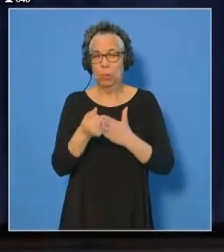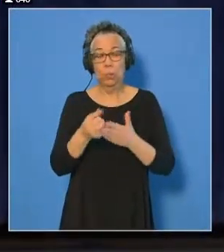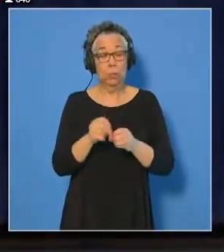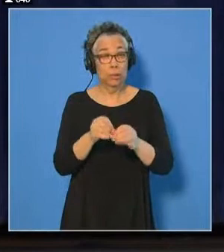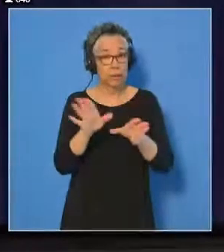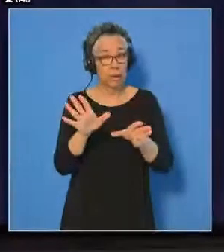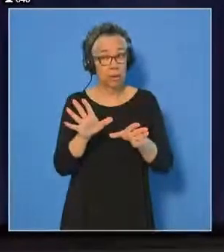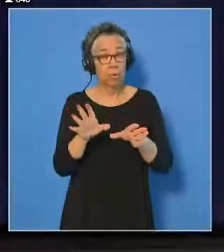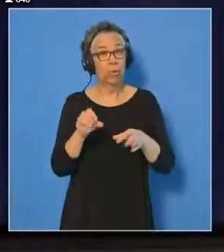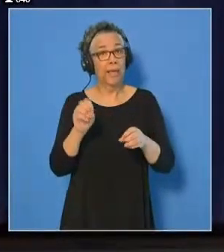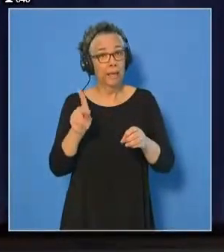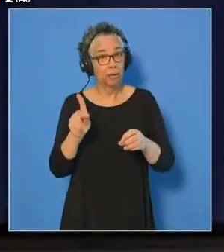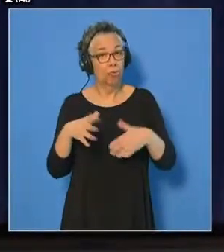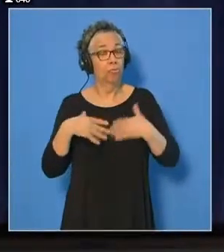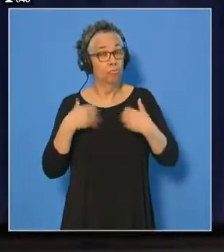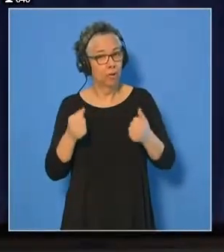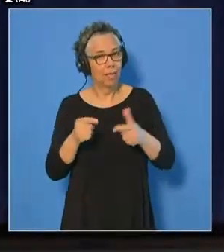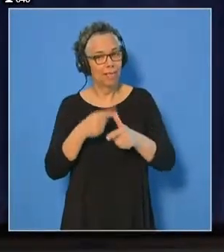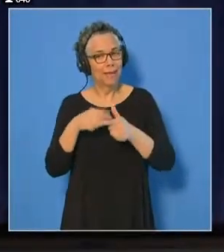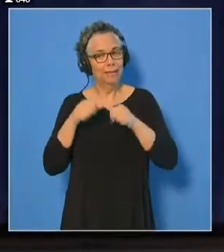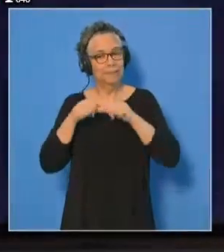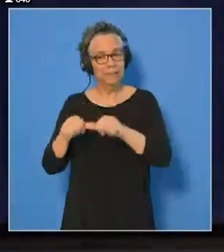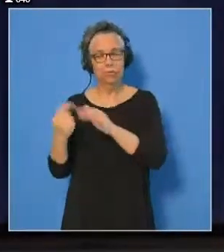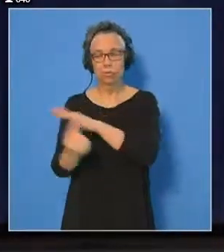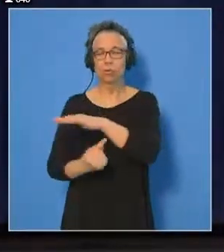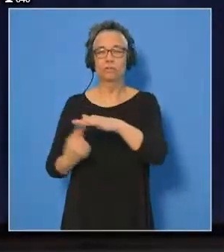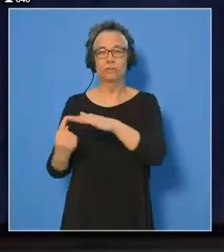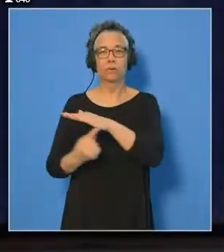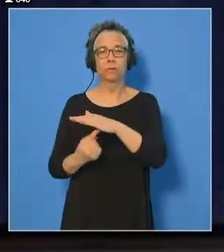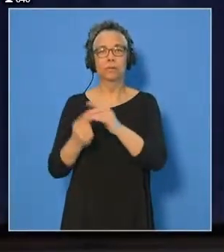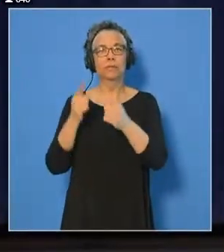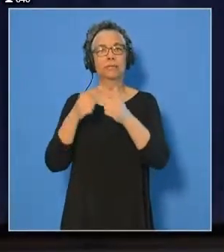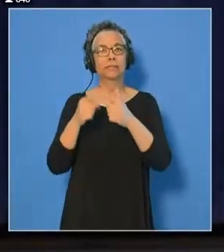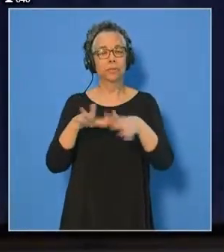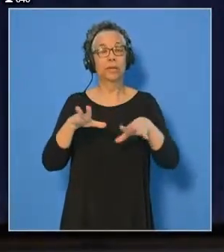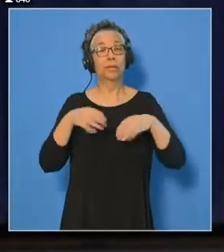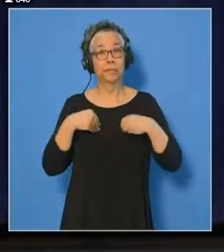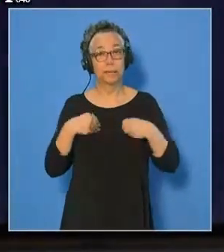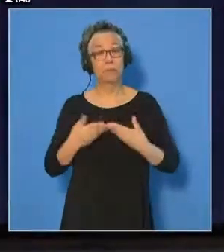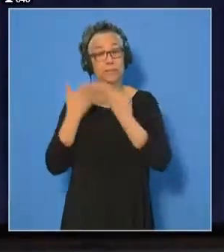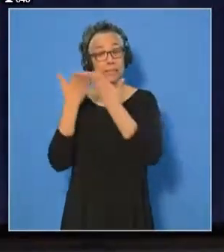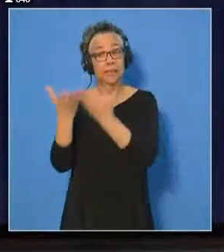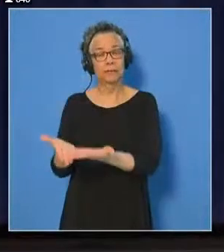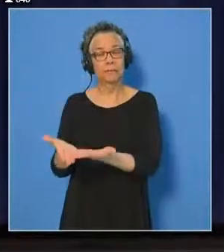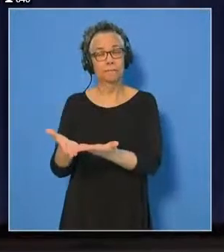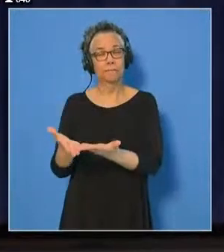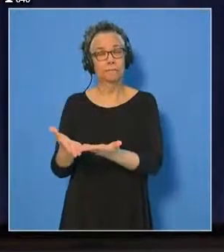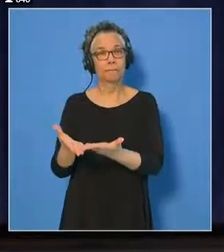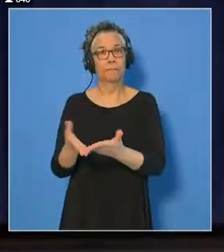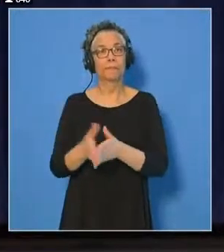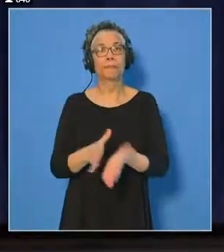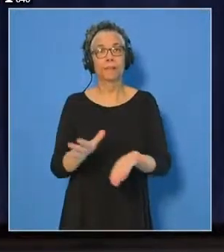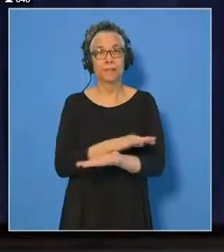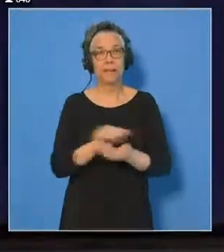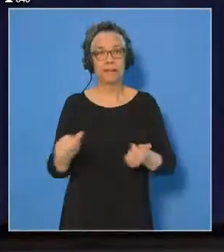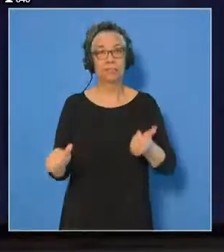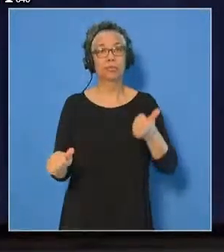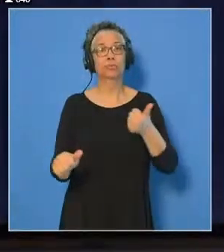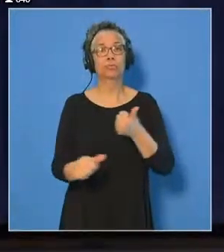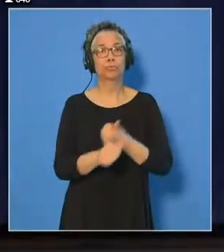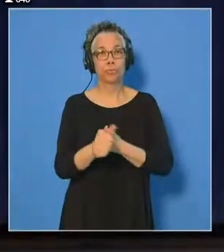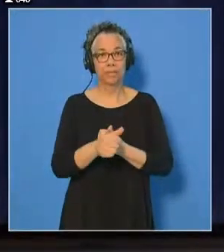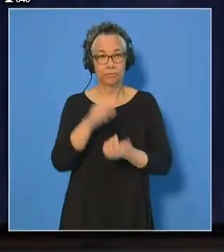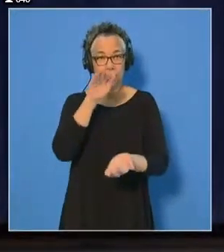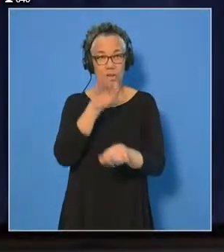will continue to quarantine until such a time that approval is given. The Disaster Risk Reduction and